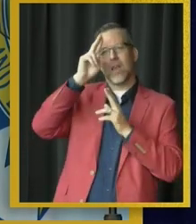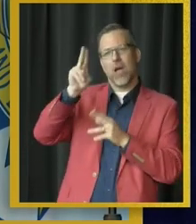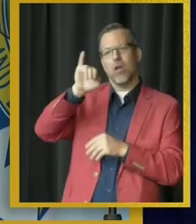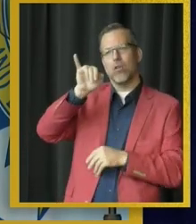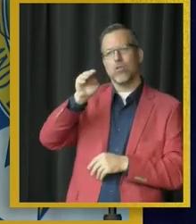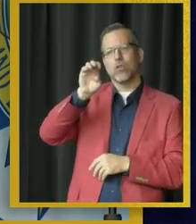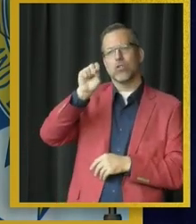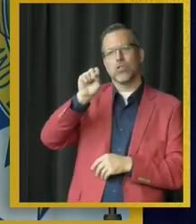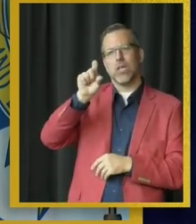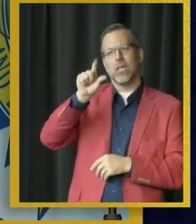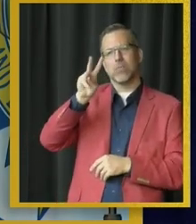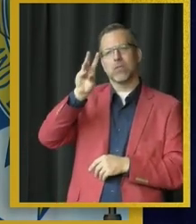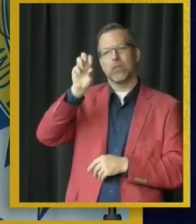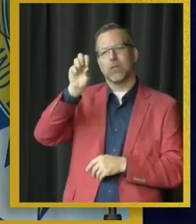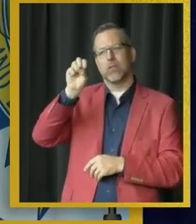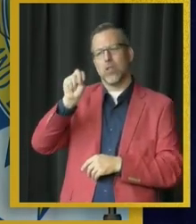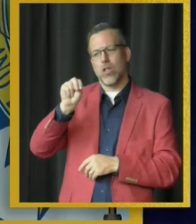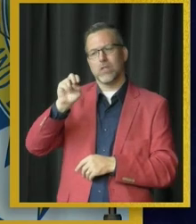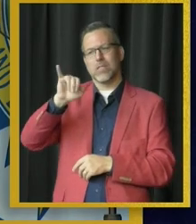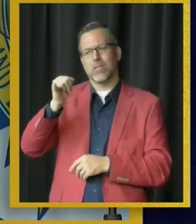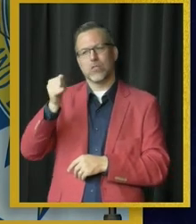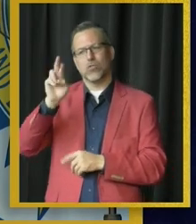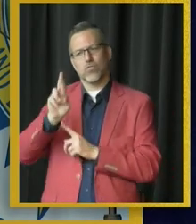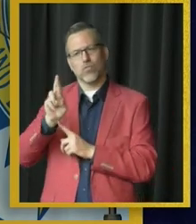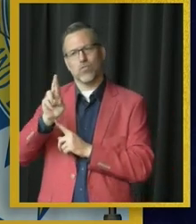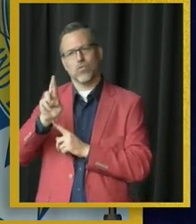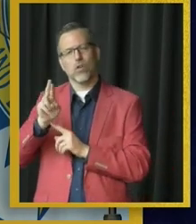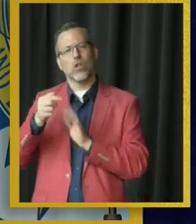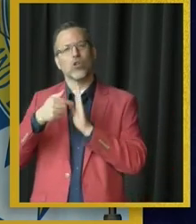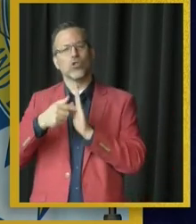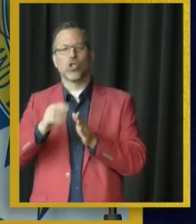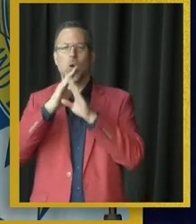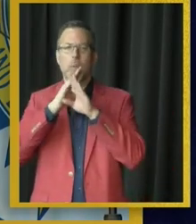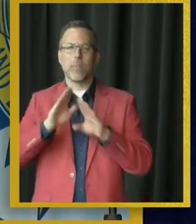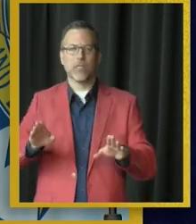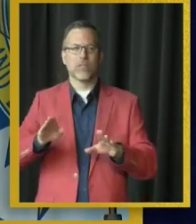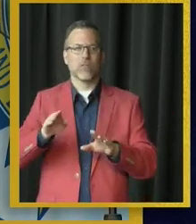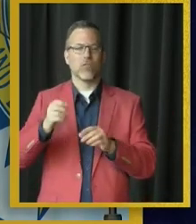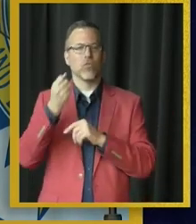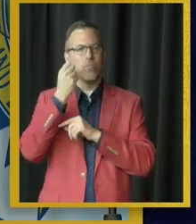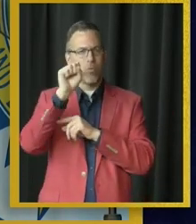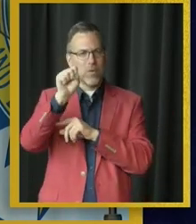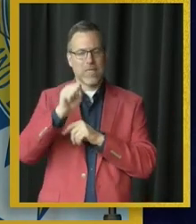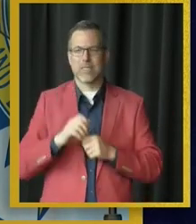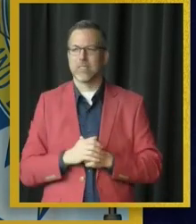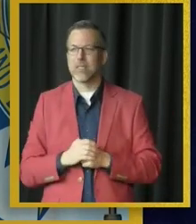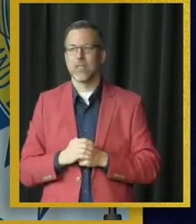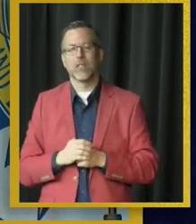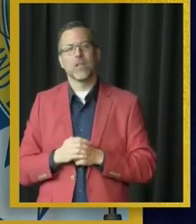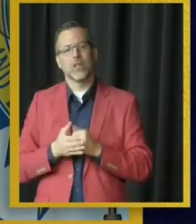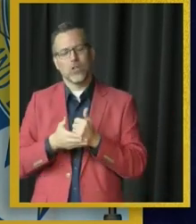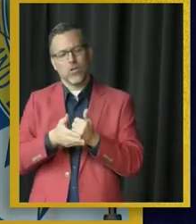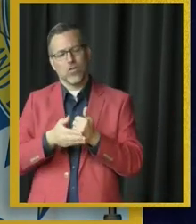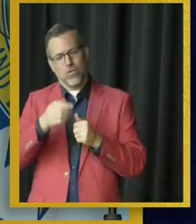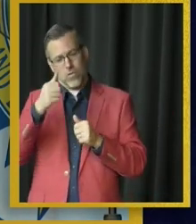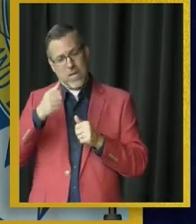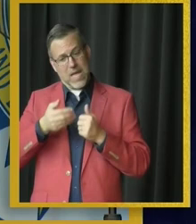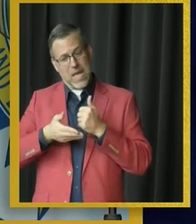Jr., the path of nonviolent protest. Remind us, as he did, to mentor